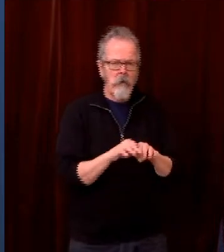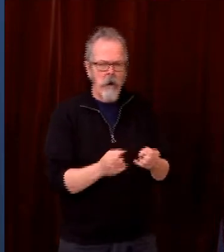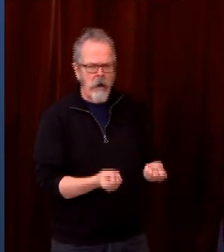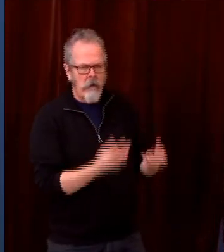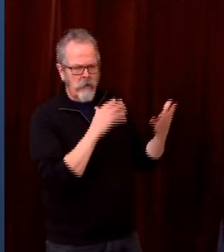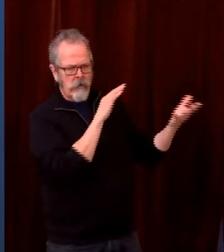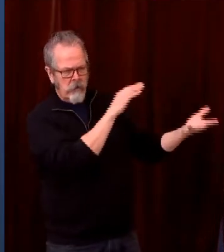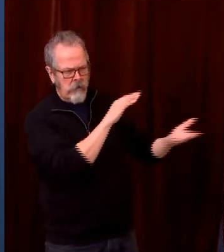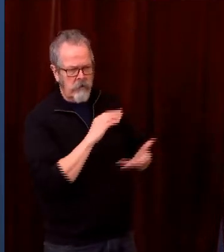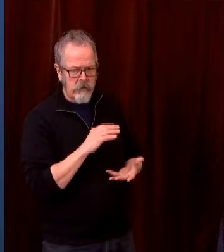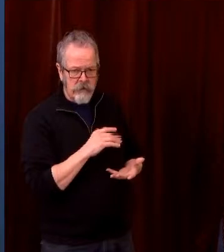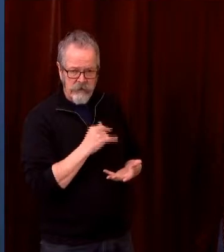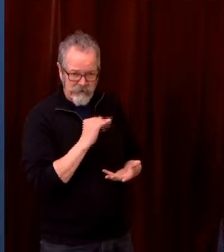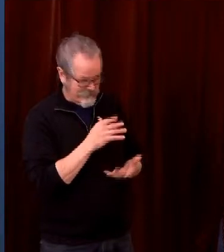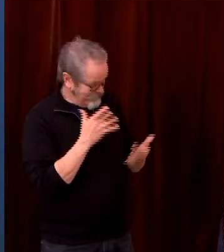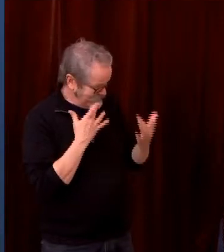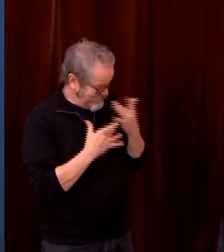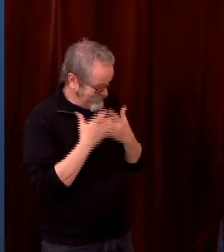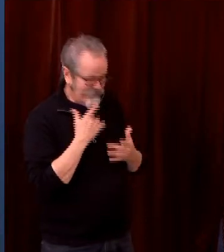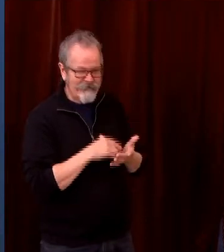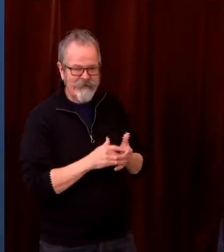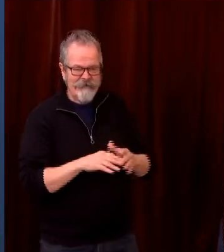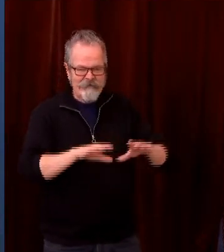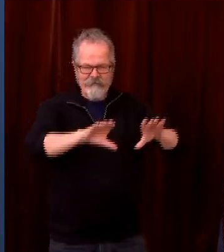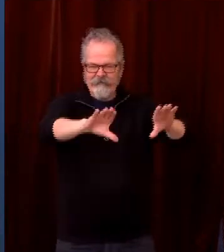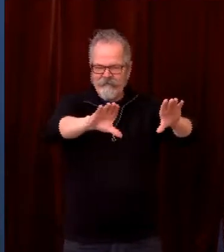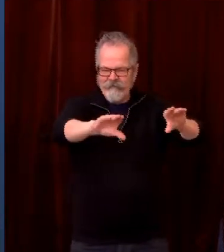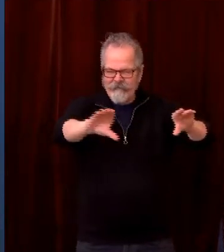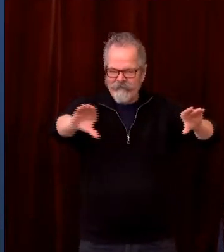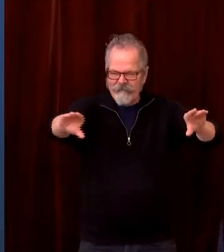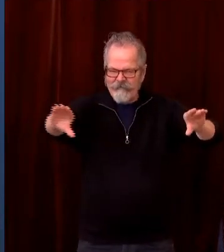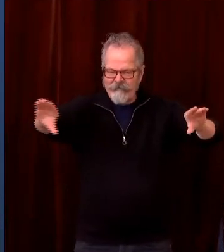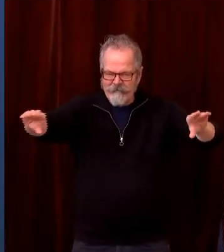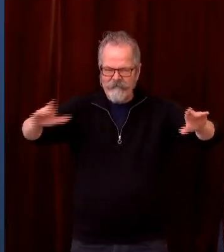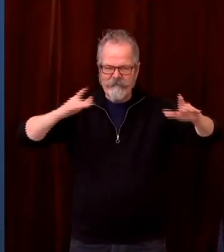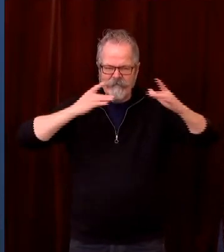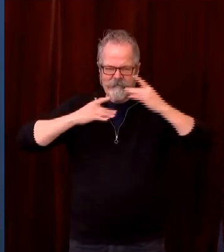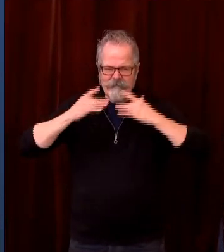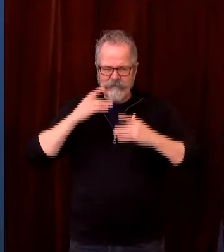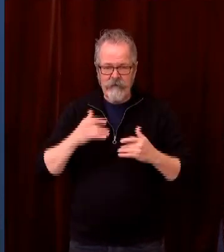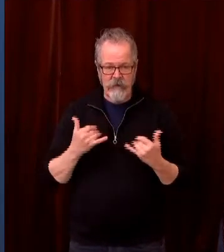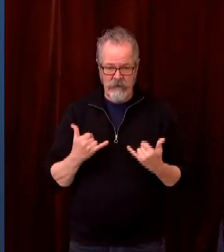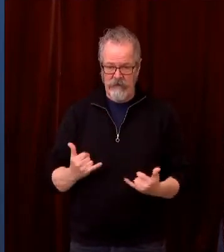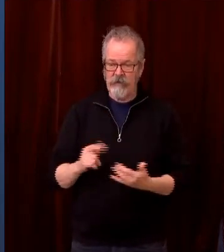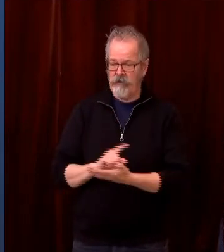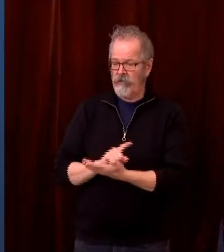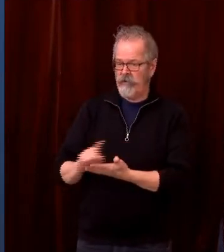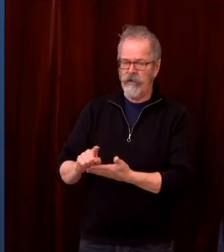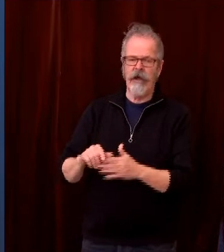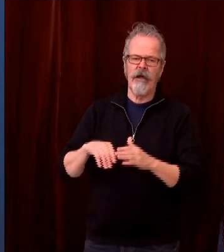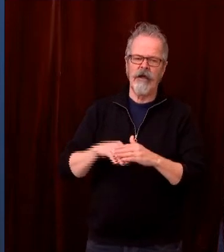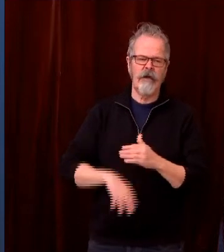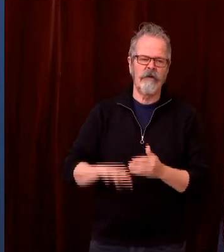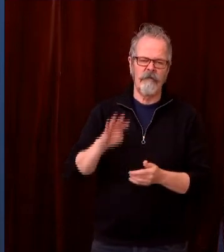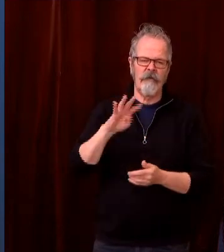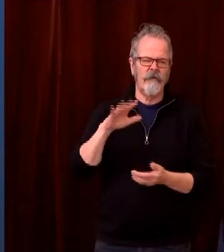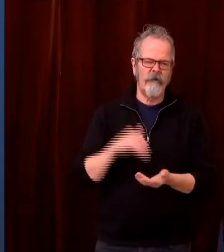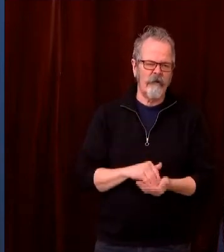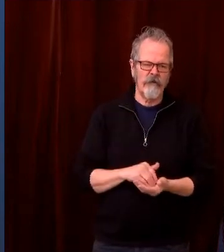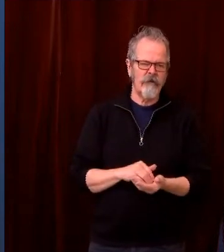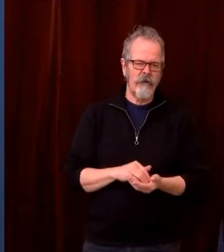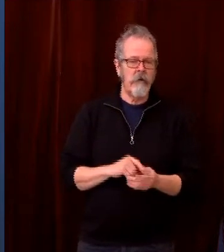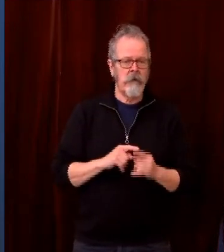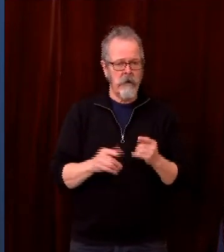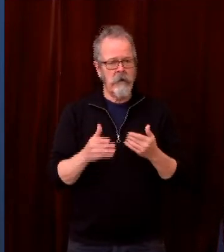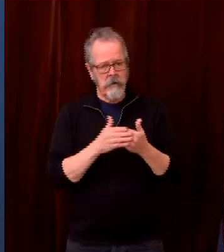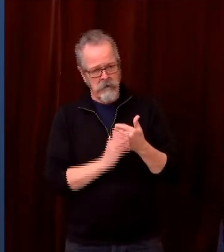So that's we're building infrastructure in every place that we've been talking about where we'll need it. That includes mass vaccination as a strategy.